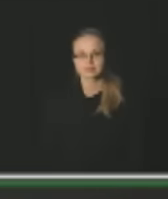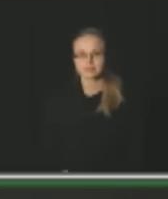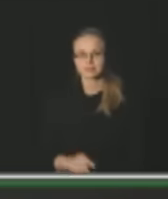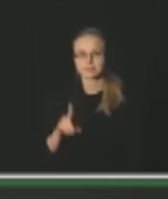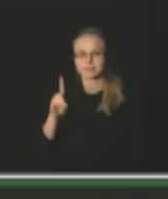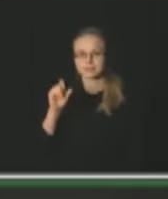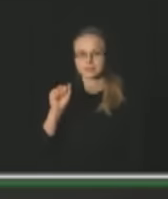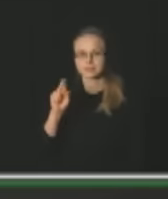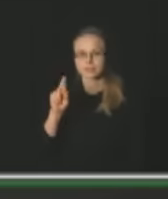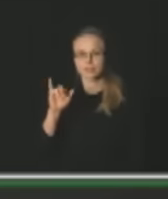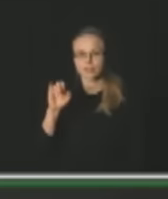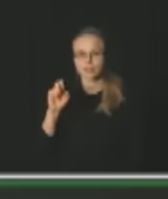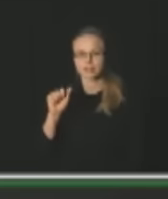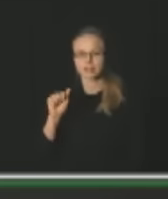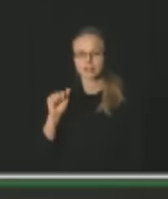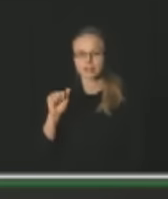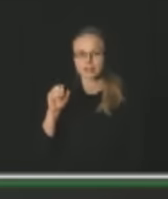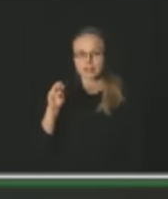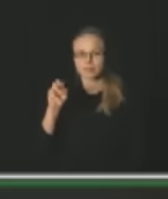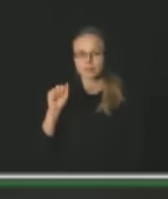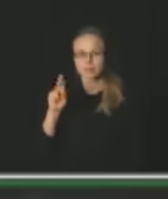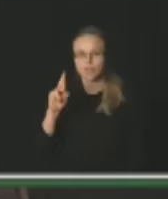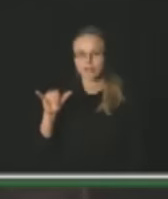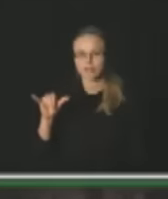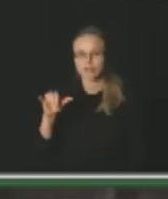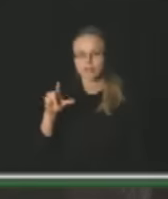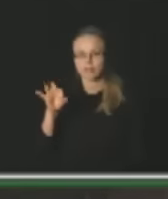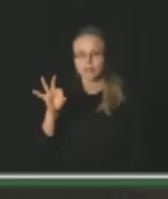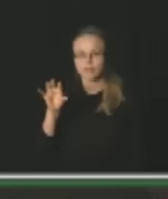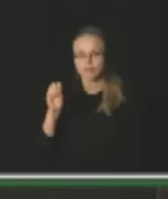Derica Marie Flores.